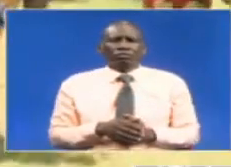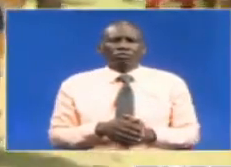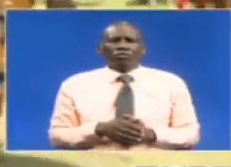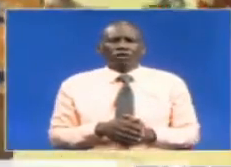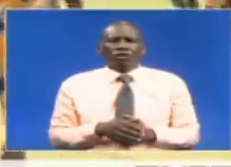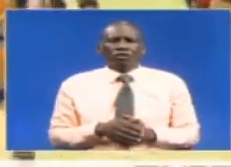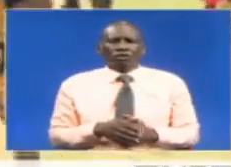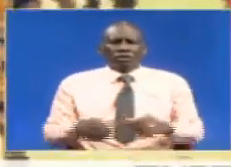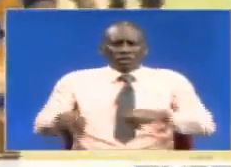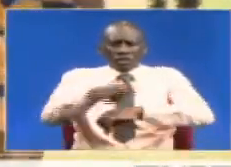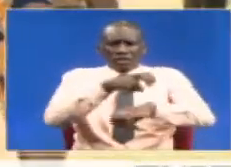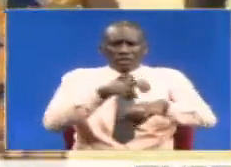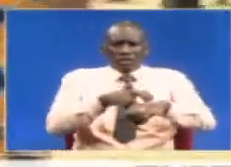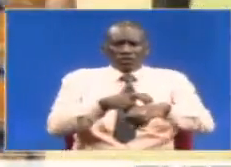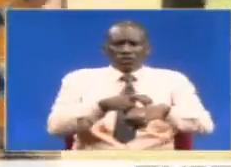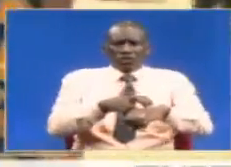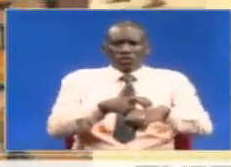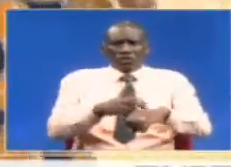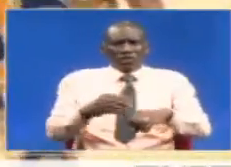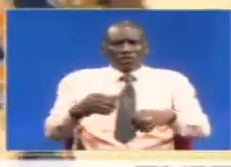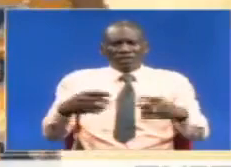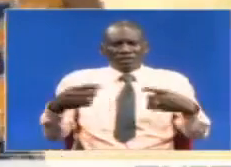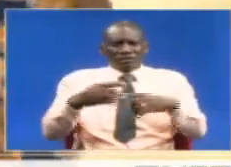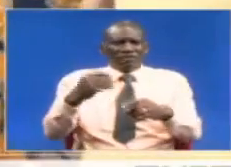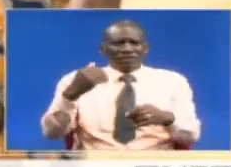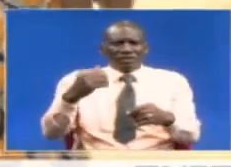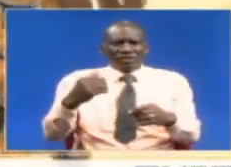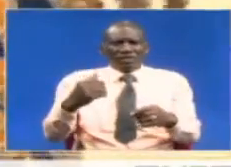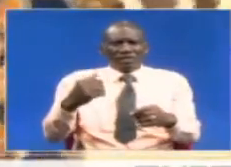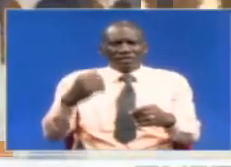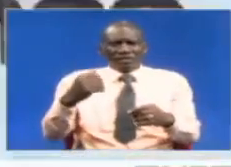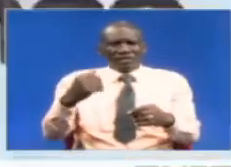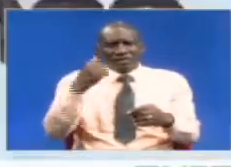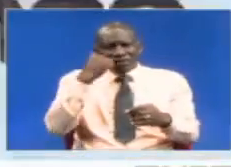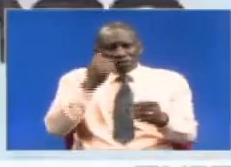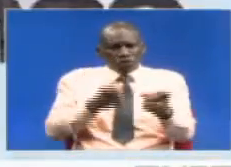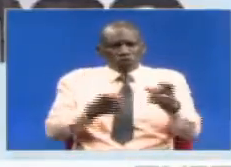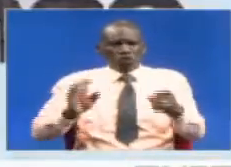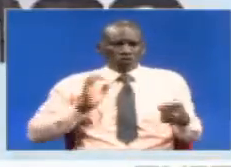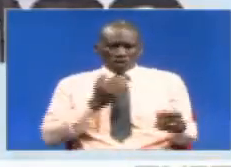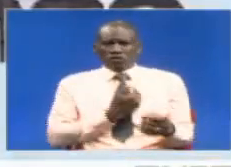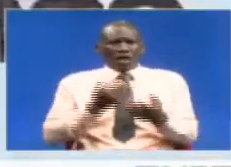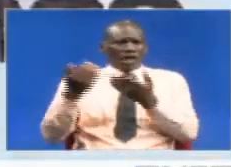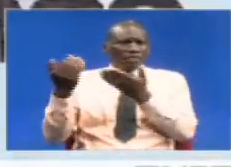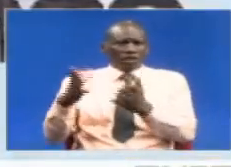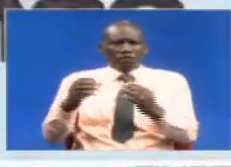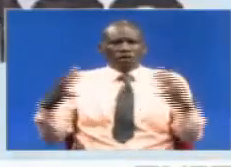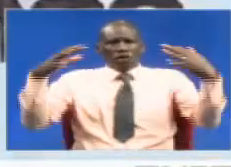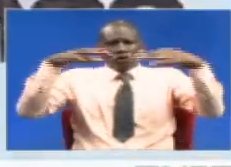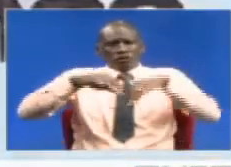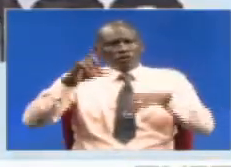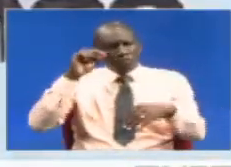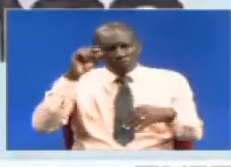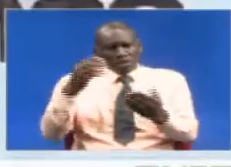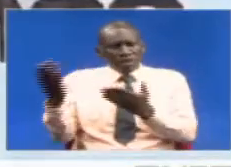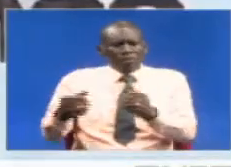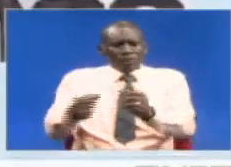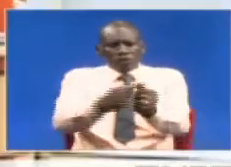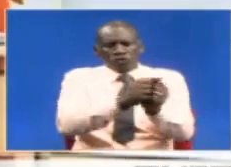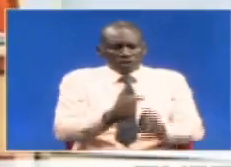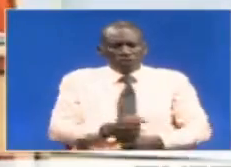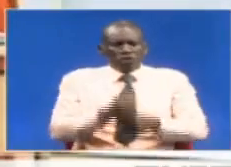The National Syndemic Diseases and Control Council is in Mombasa for the Maisha Conference, bringing together stakeholders to take stock